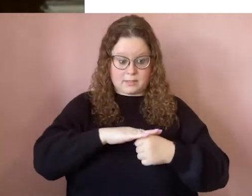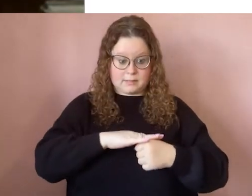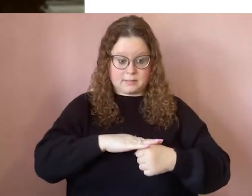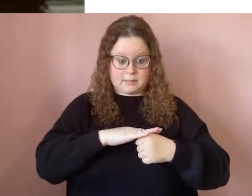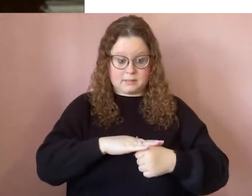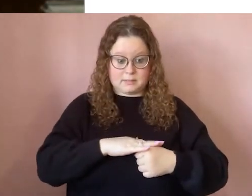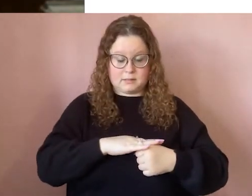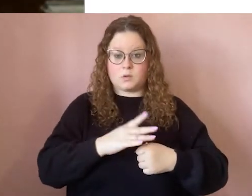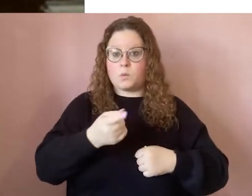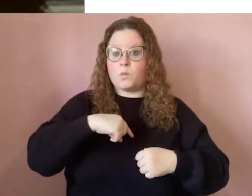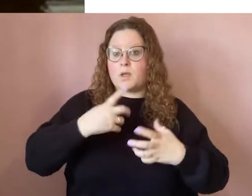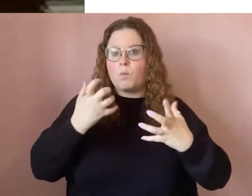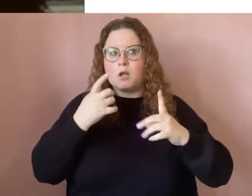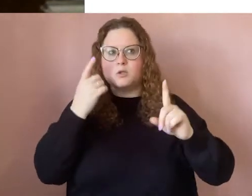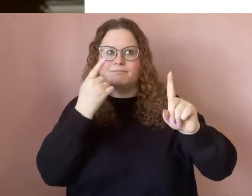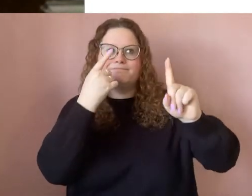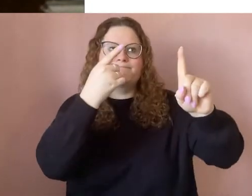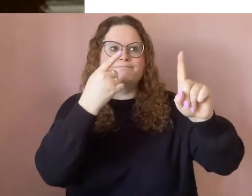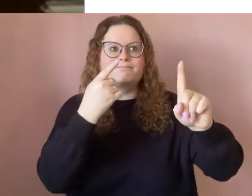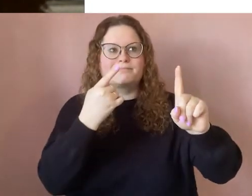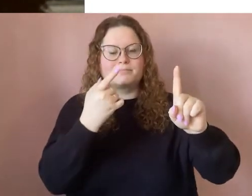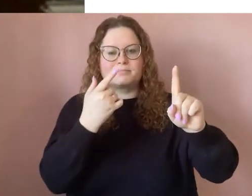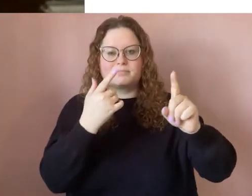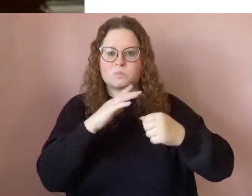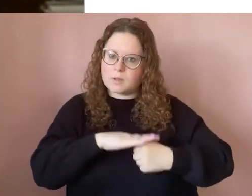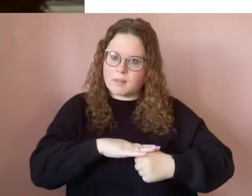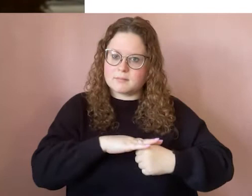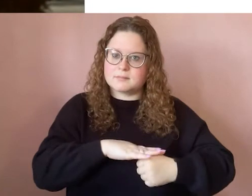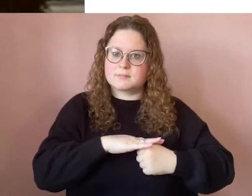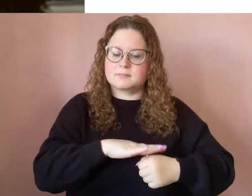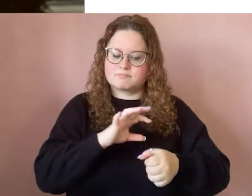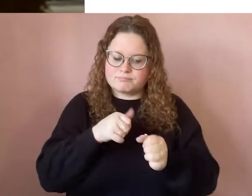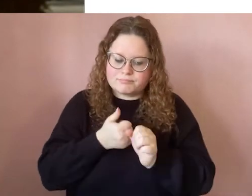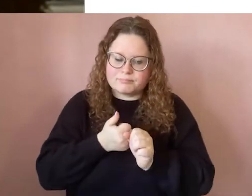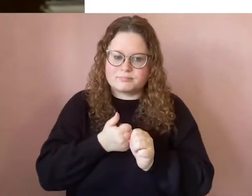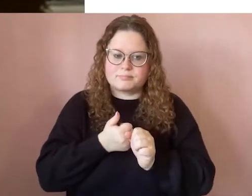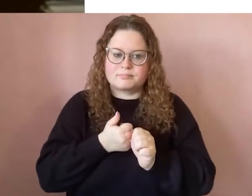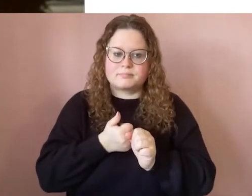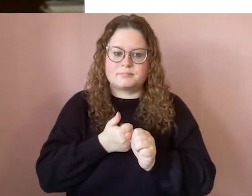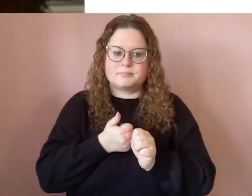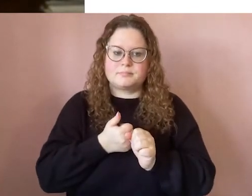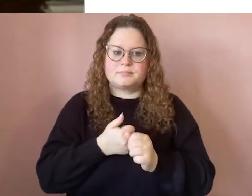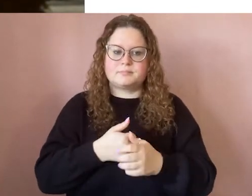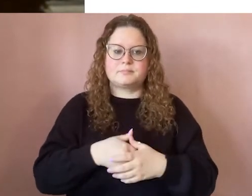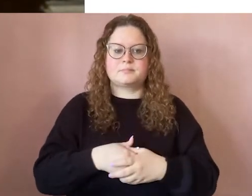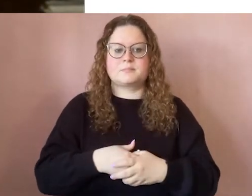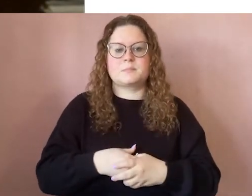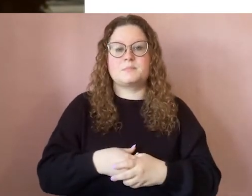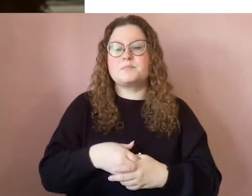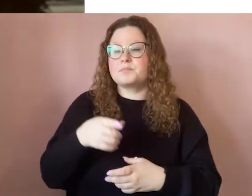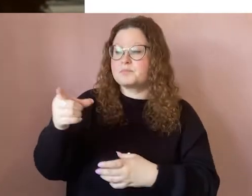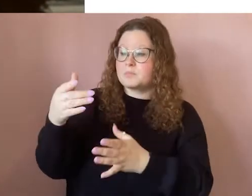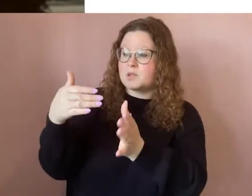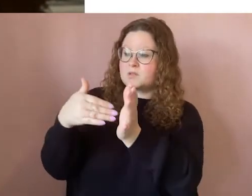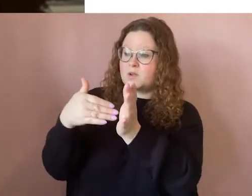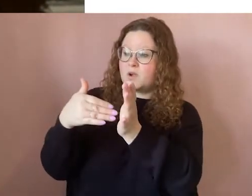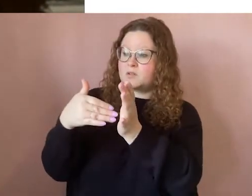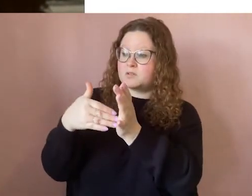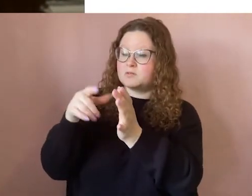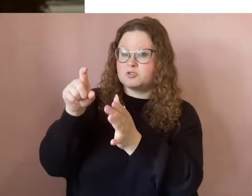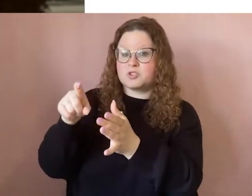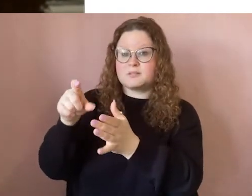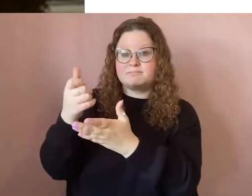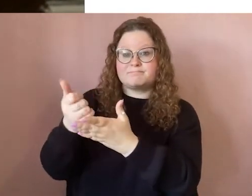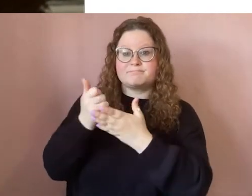to achieve. So don't look always for the health professional to reduce the effects of